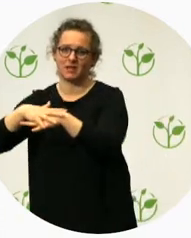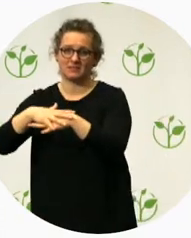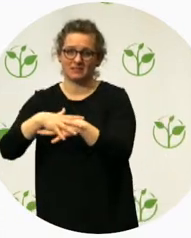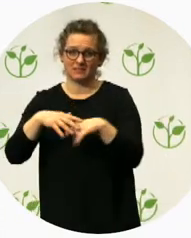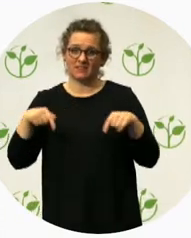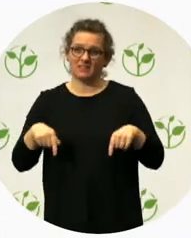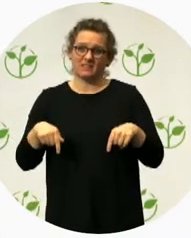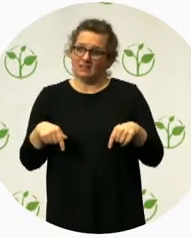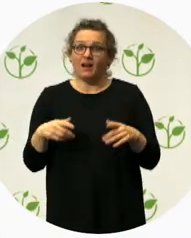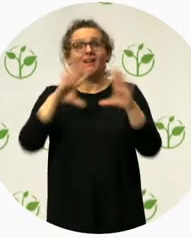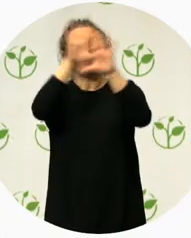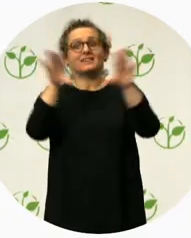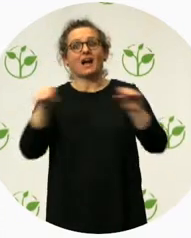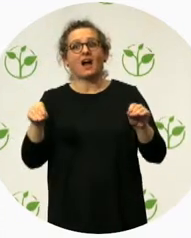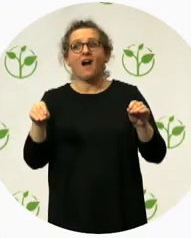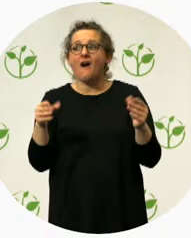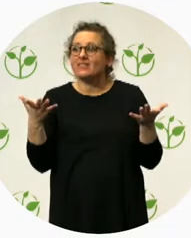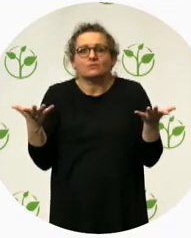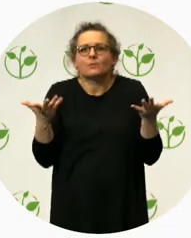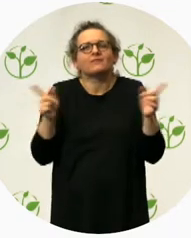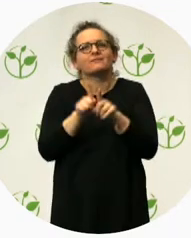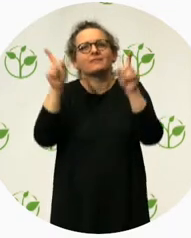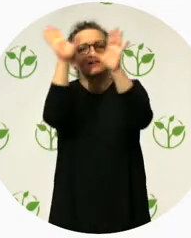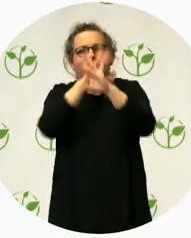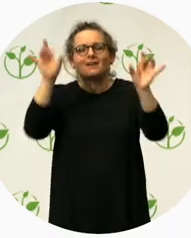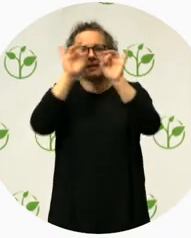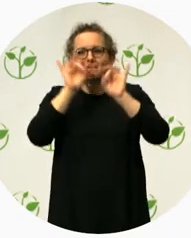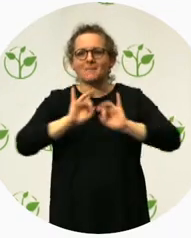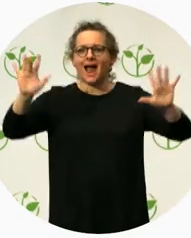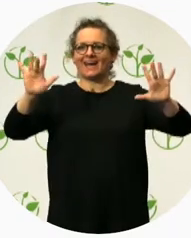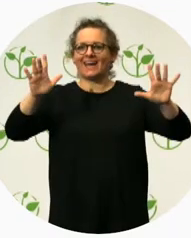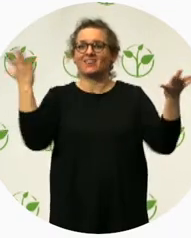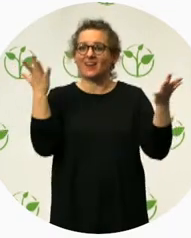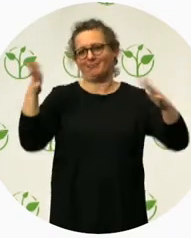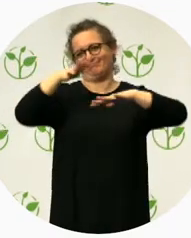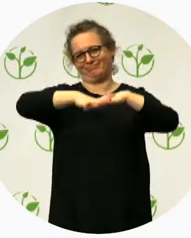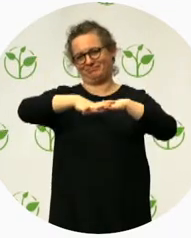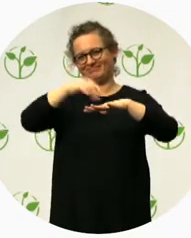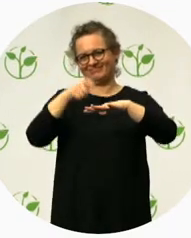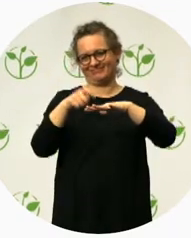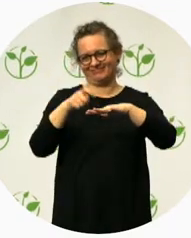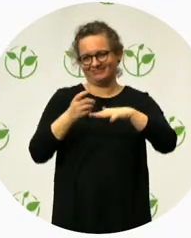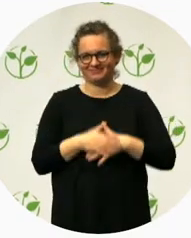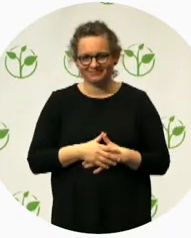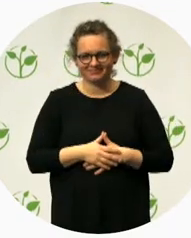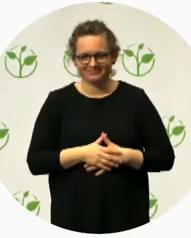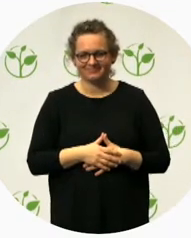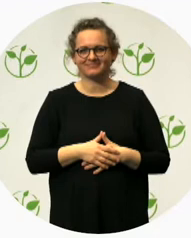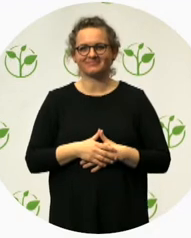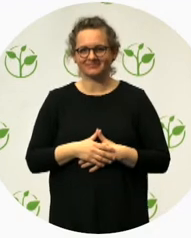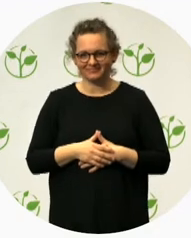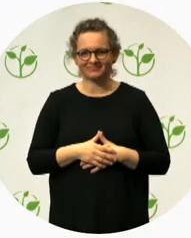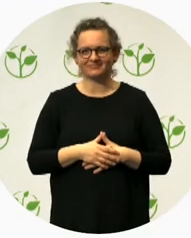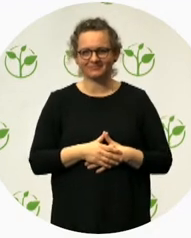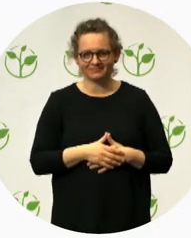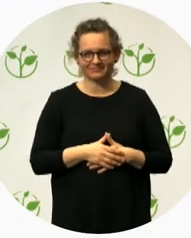that kind of rounds up our housekeeping. If you've got any questions, just come up to any of us. Generally, we're wearing a green tie or some form